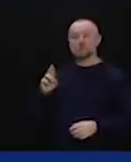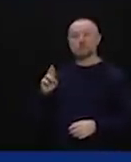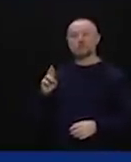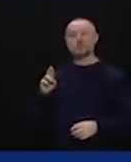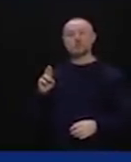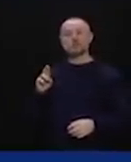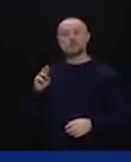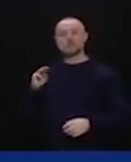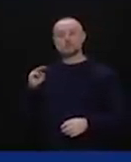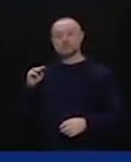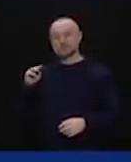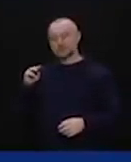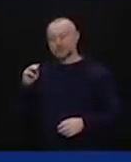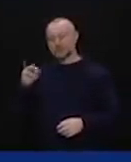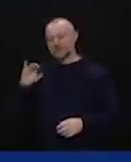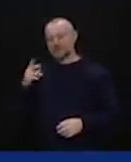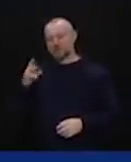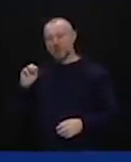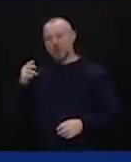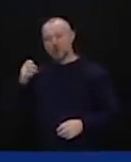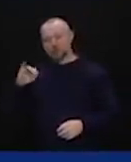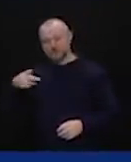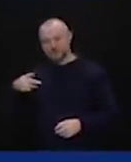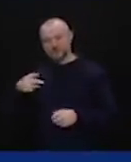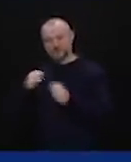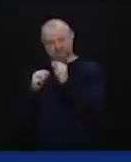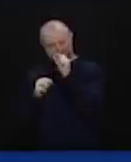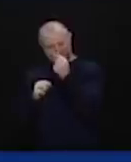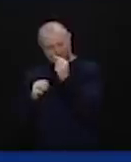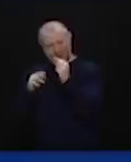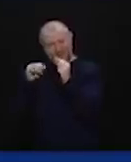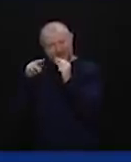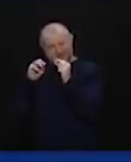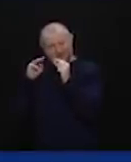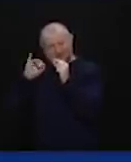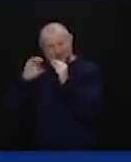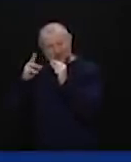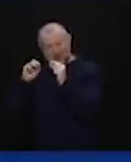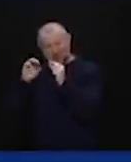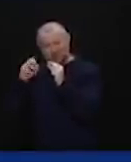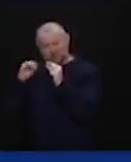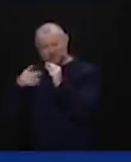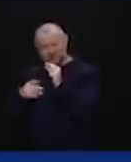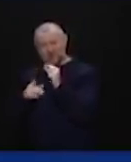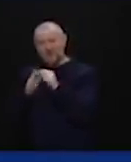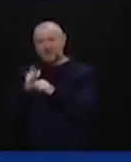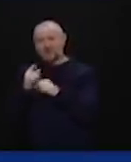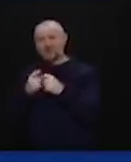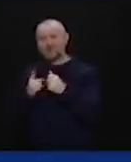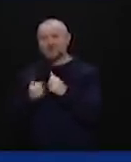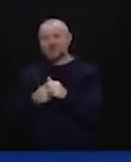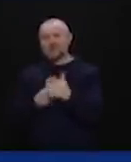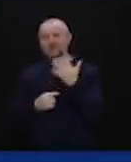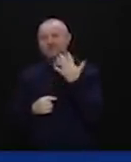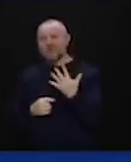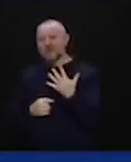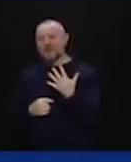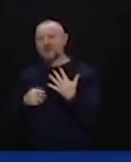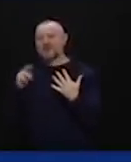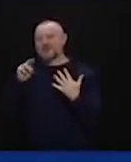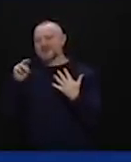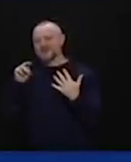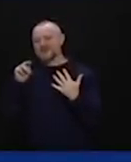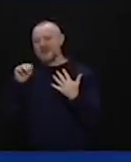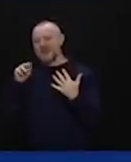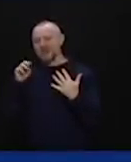meter. Incredible. And then they built the first 5-nanometer chip. And as if they couldn't get